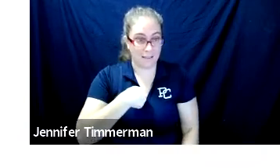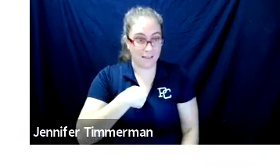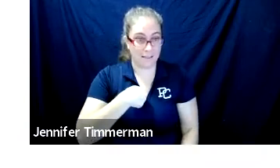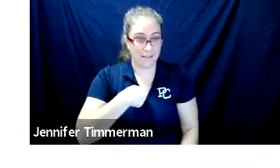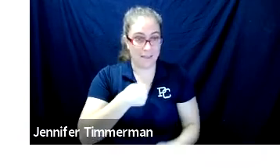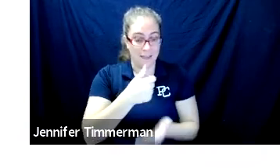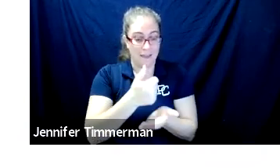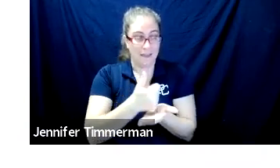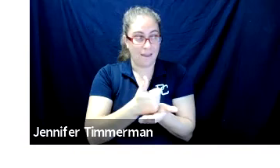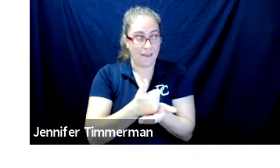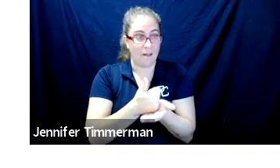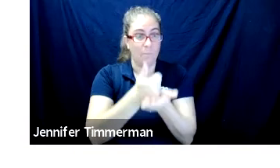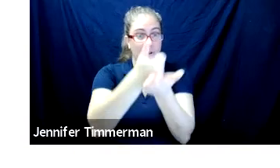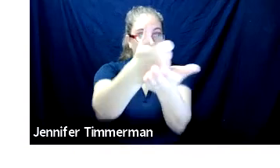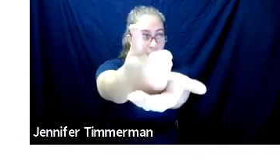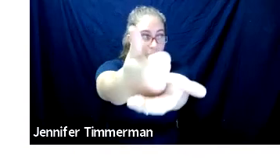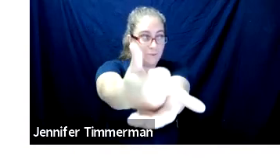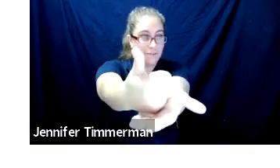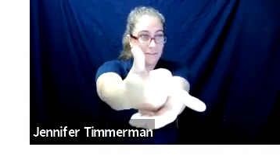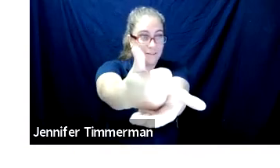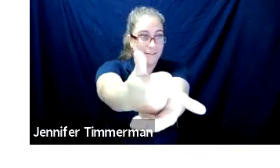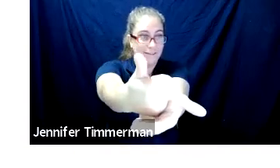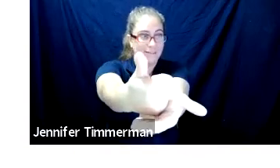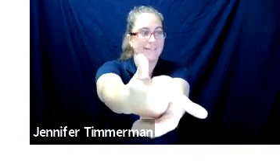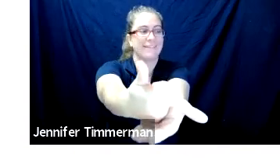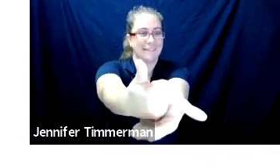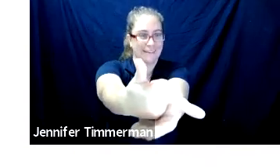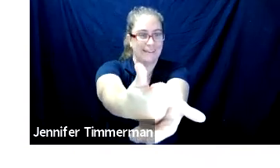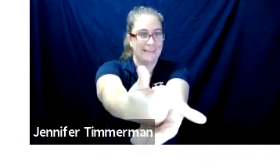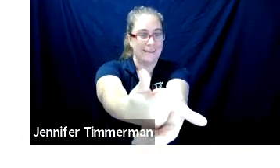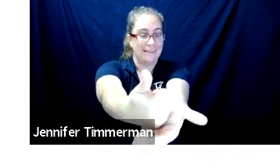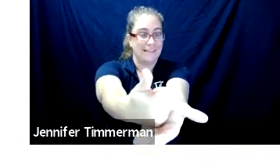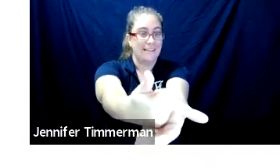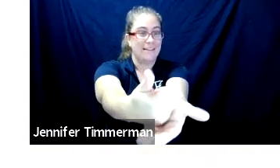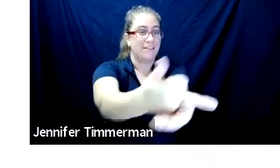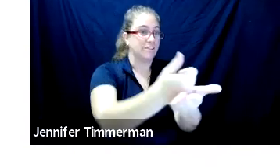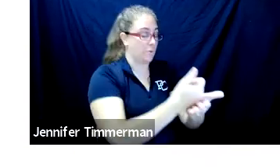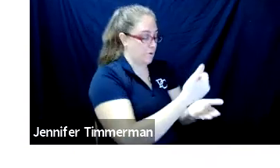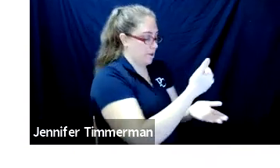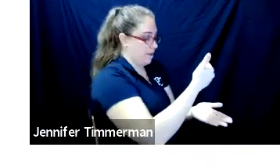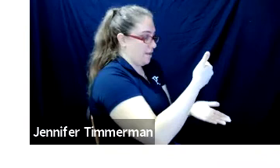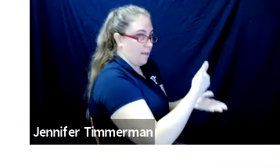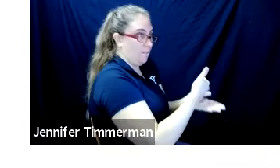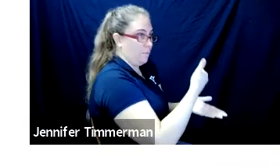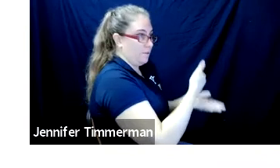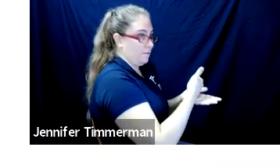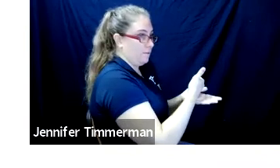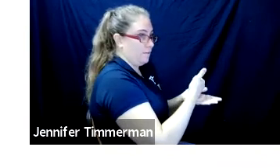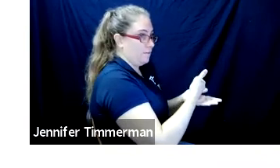I help you? Good. So